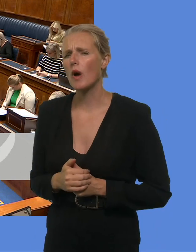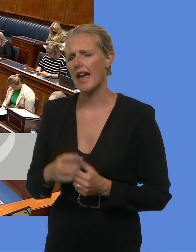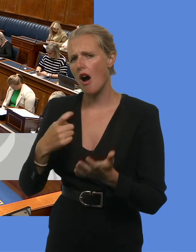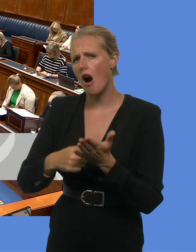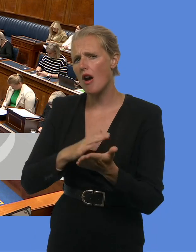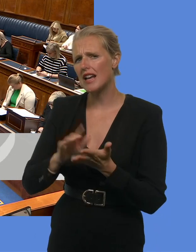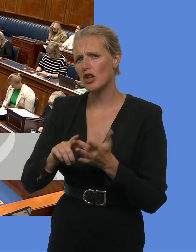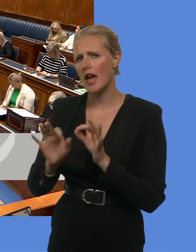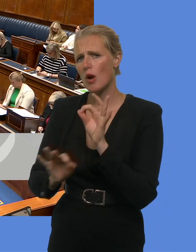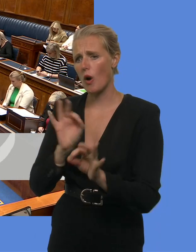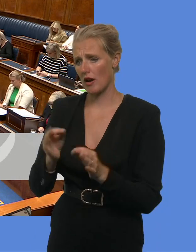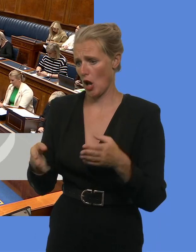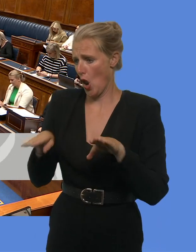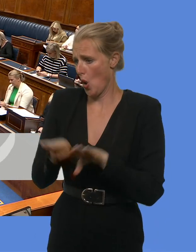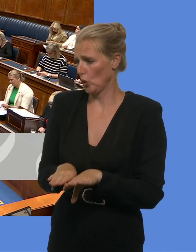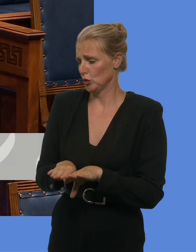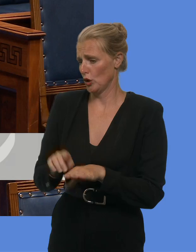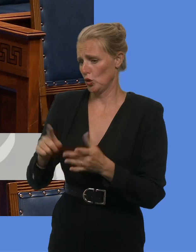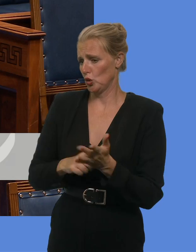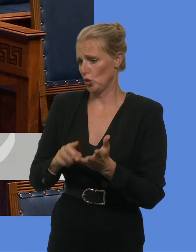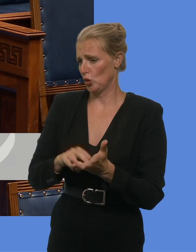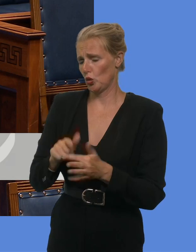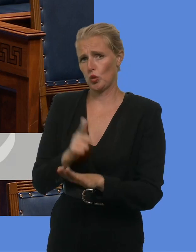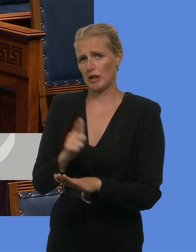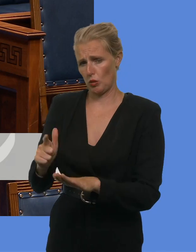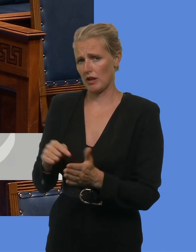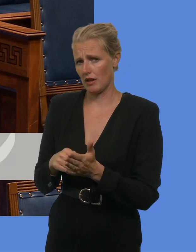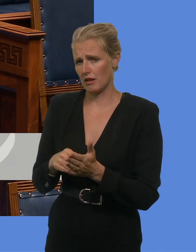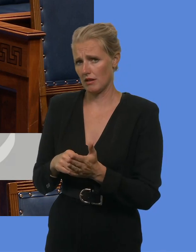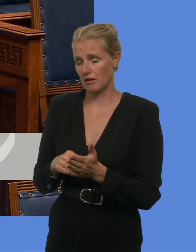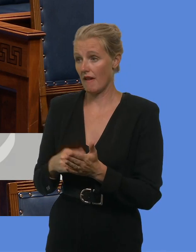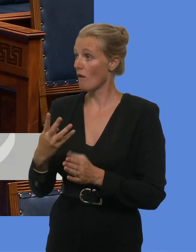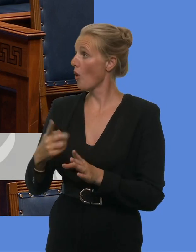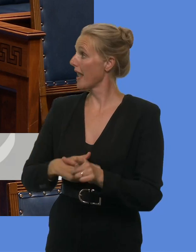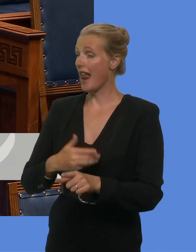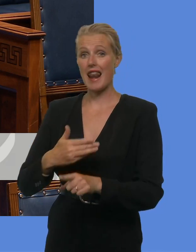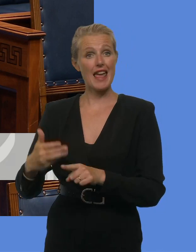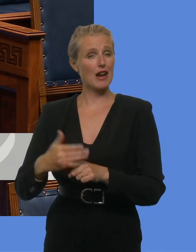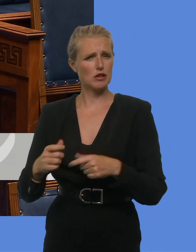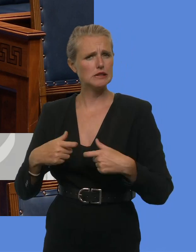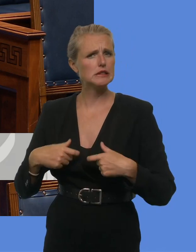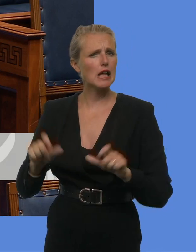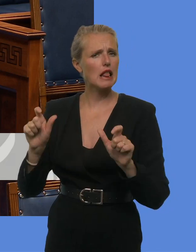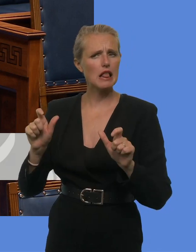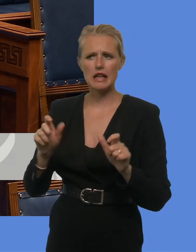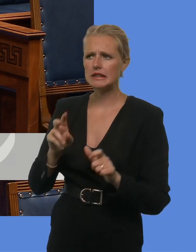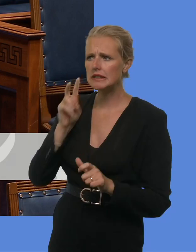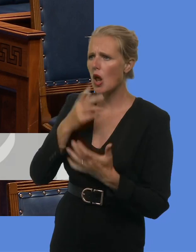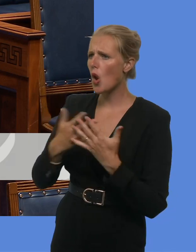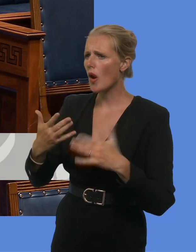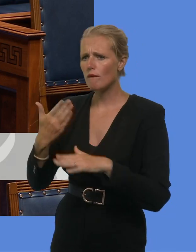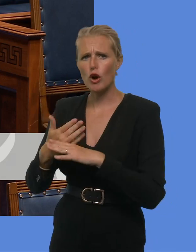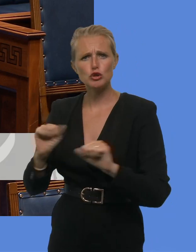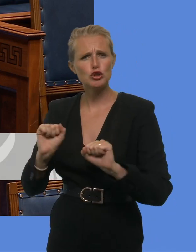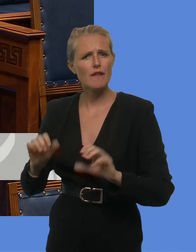inquiry closed its offices in June 2020. Yet fundamentally 4 years on, we still are seeing a lot of outstanding works in terms